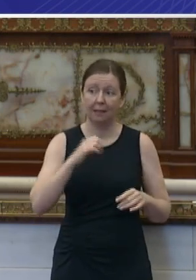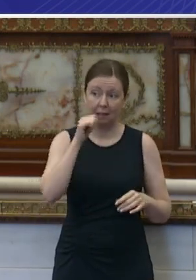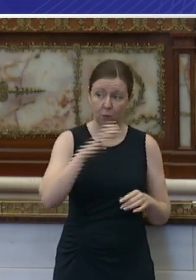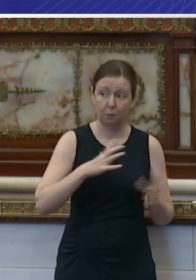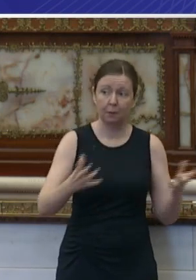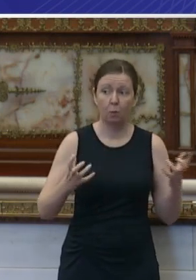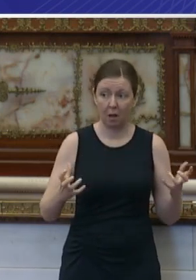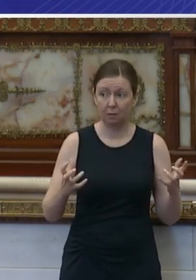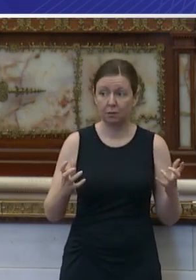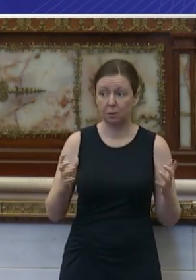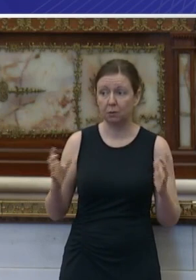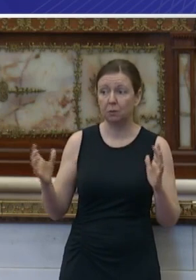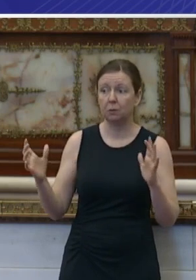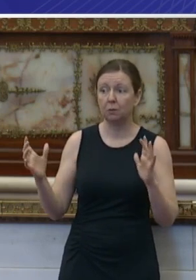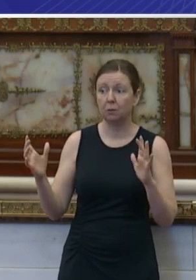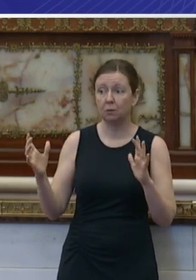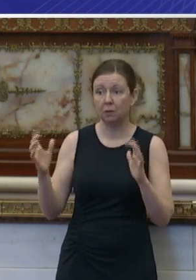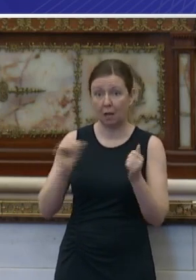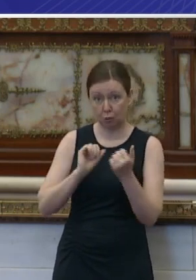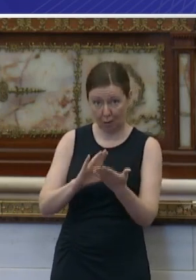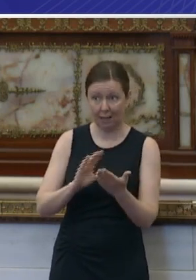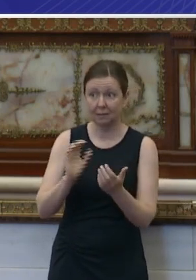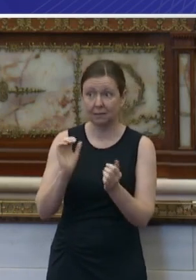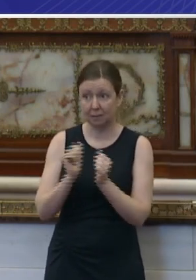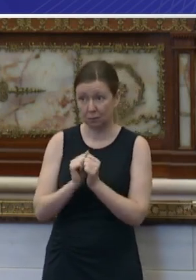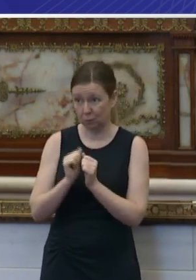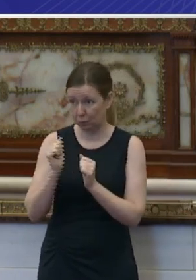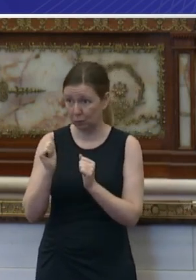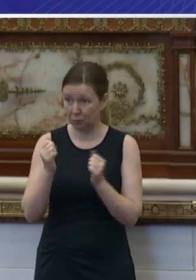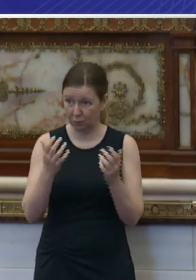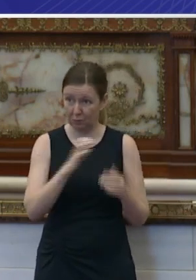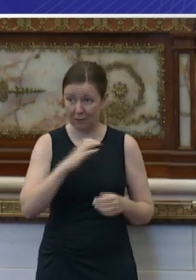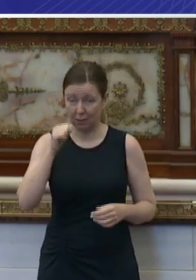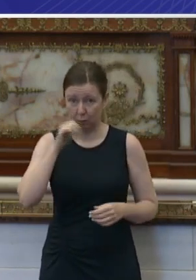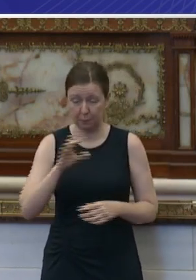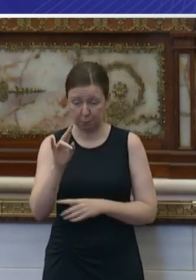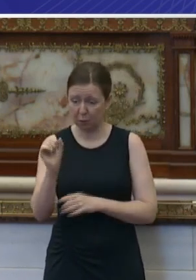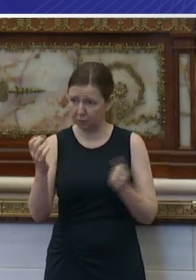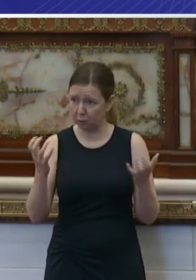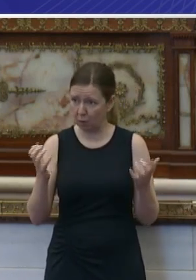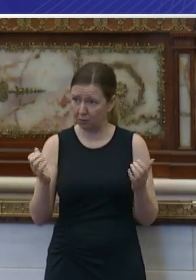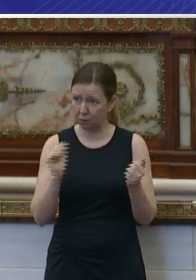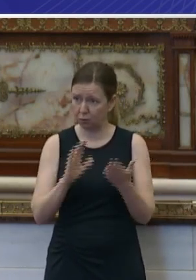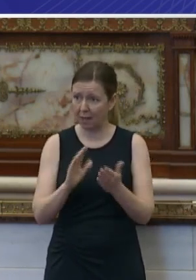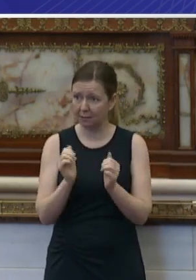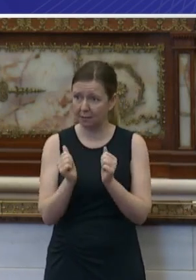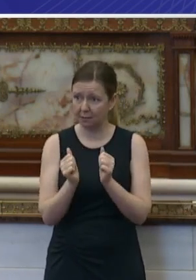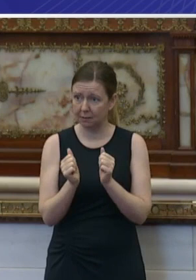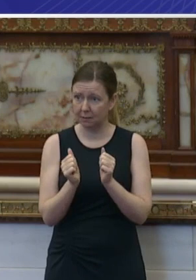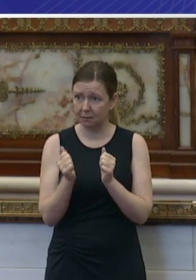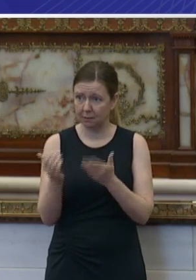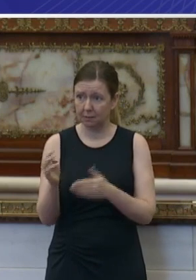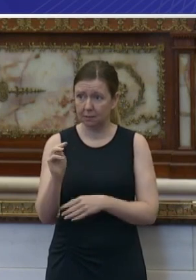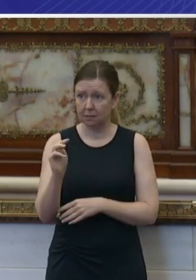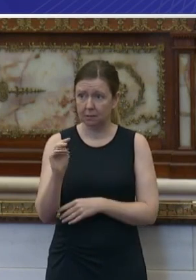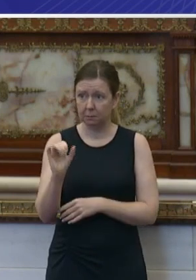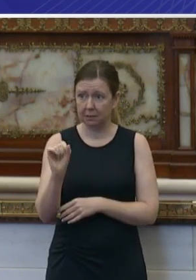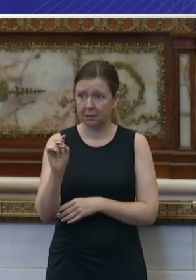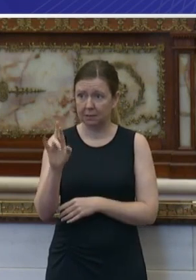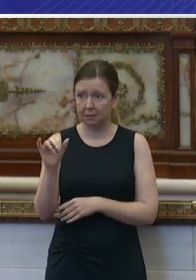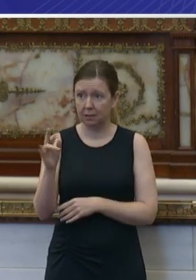wanted to address, Councilwoman Brooks, did you want to address Ms. Terry